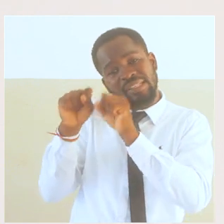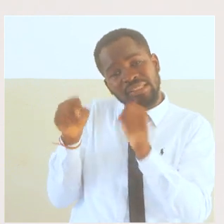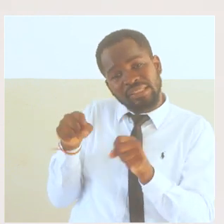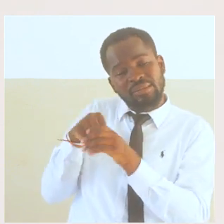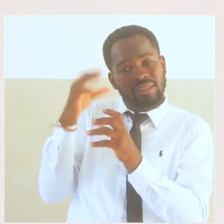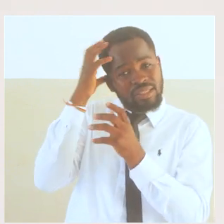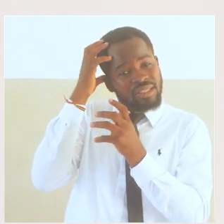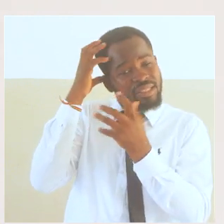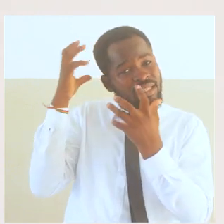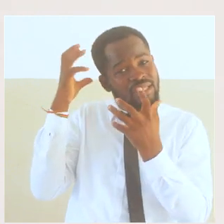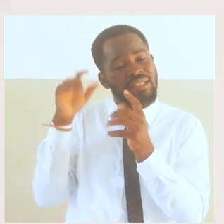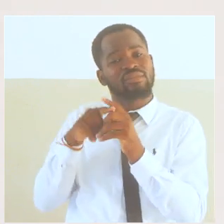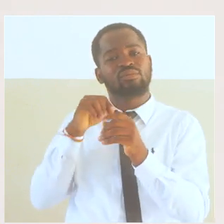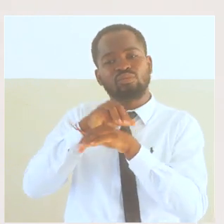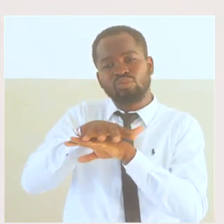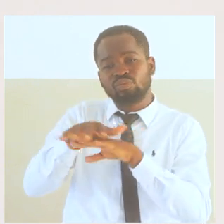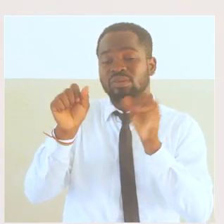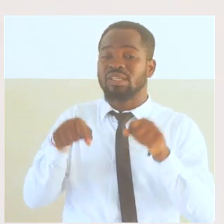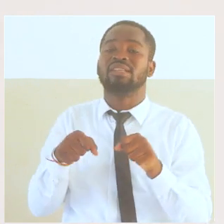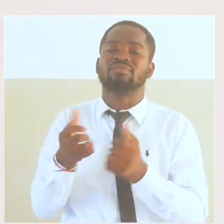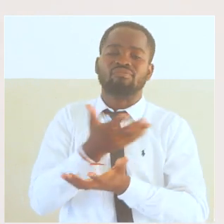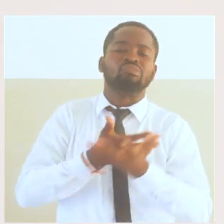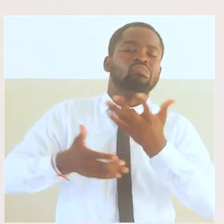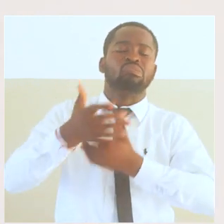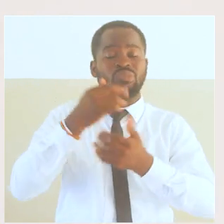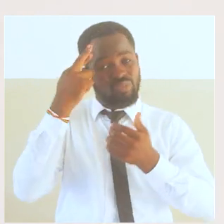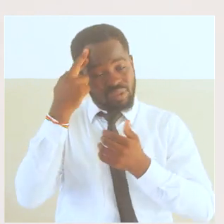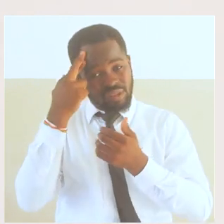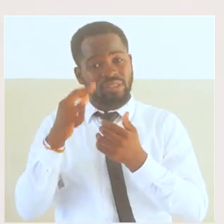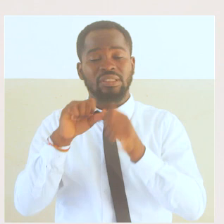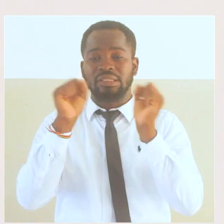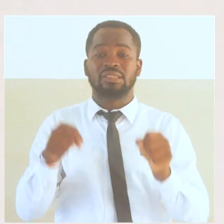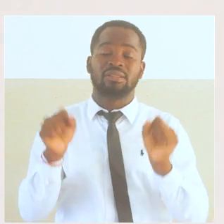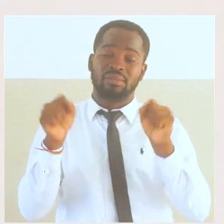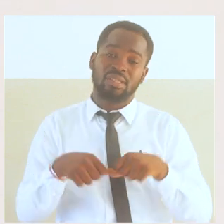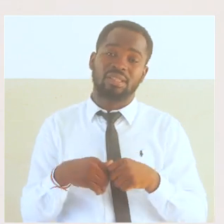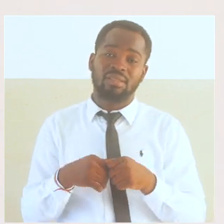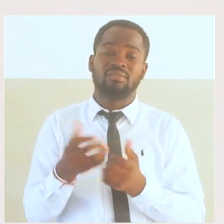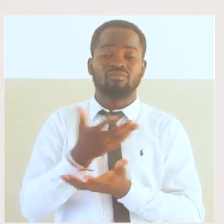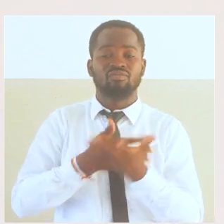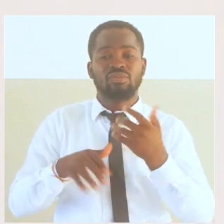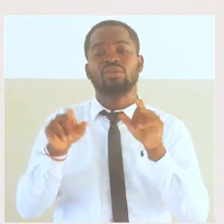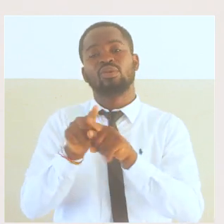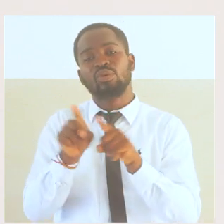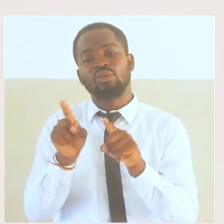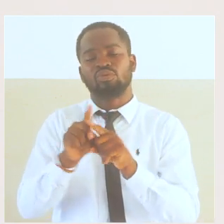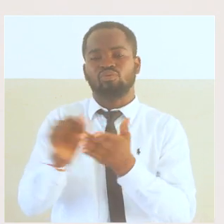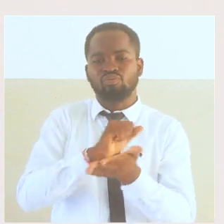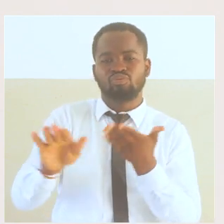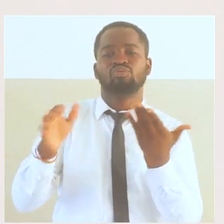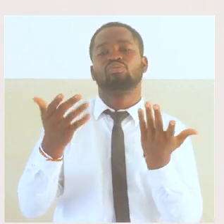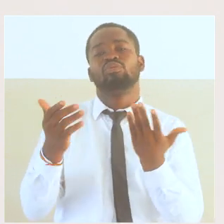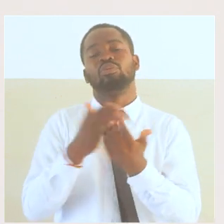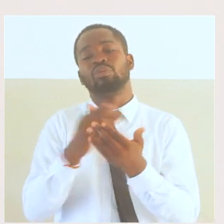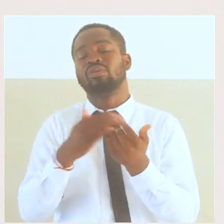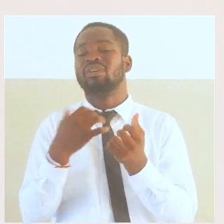can overdrain and then it can also underdrain. So a lot of things go in when you have this tube